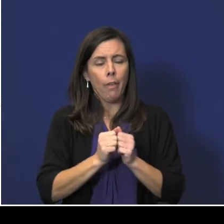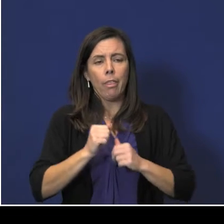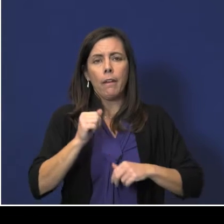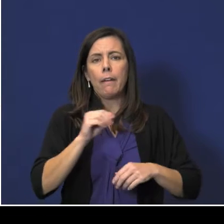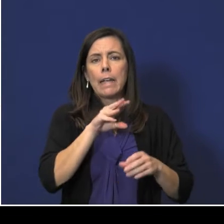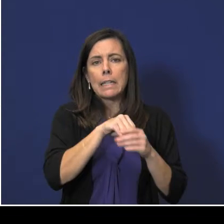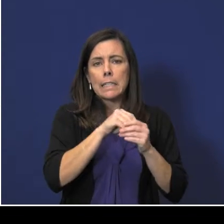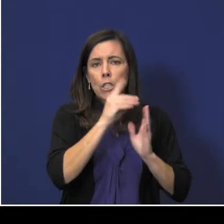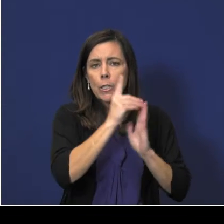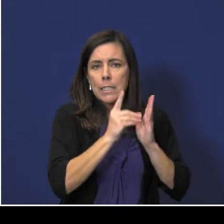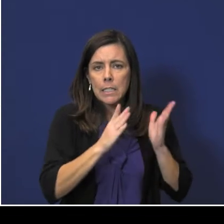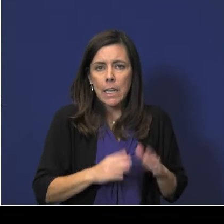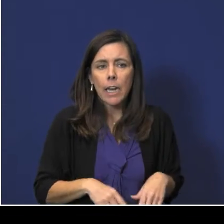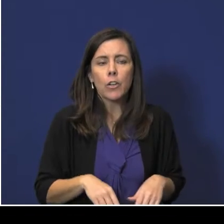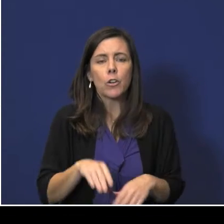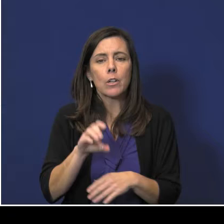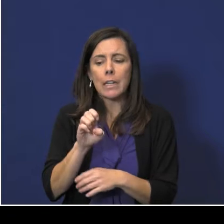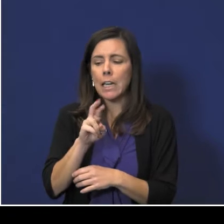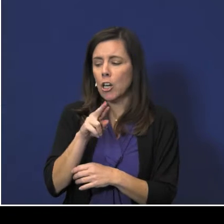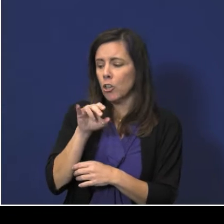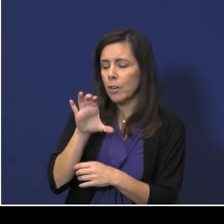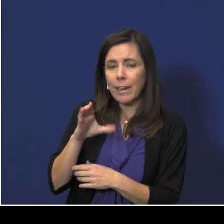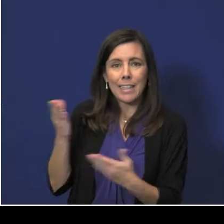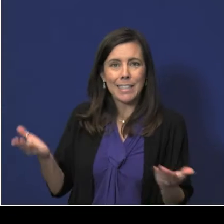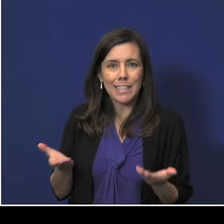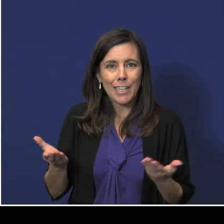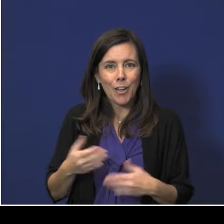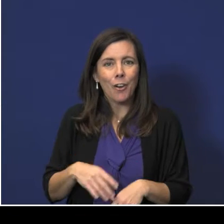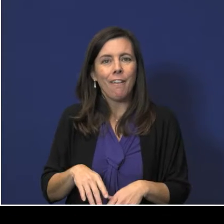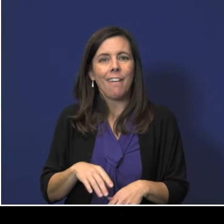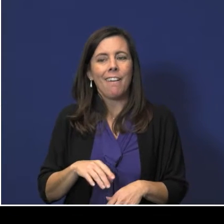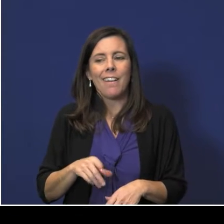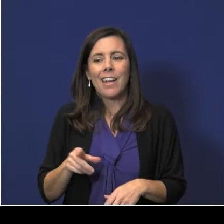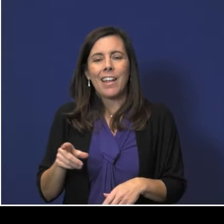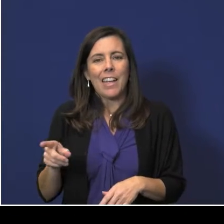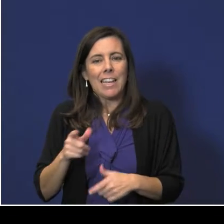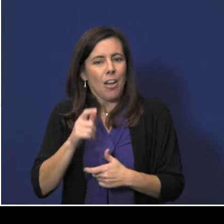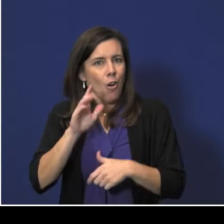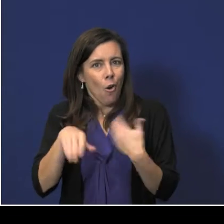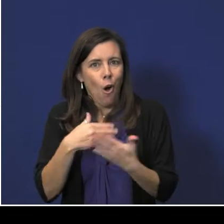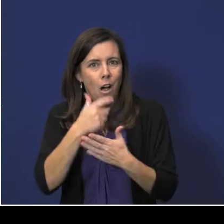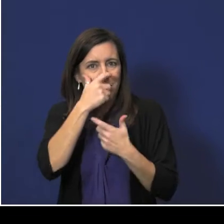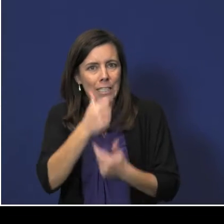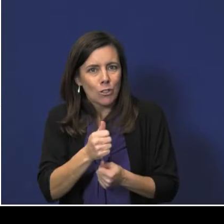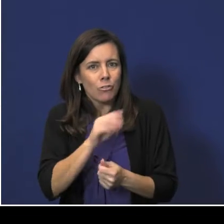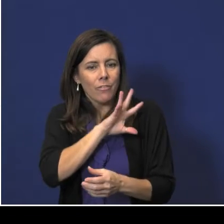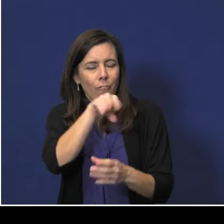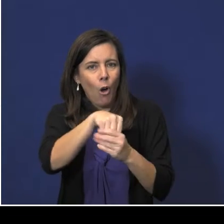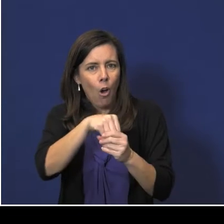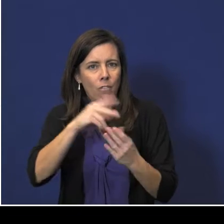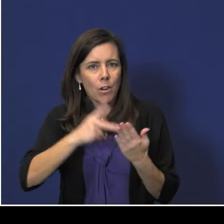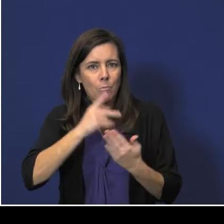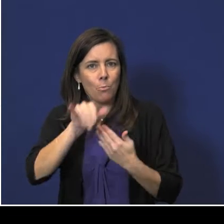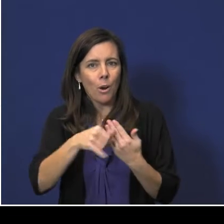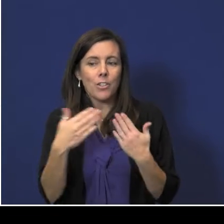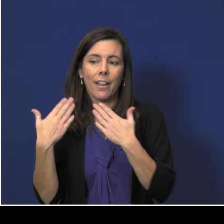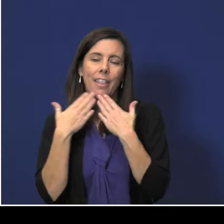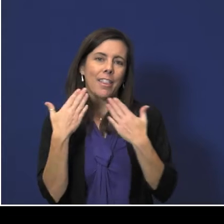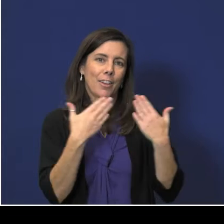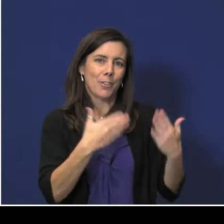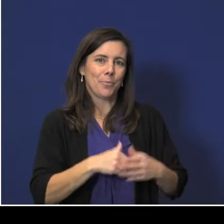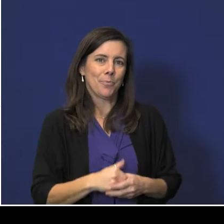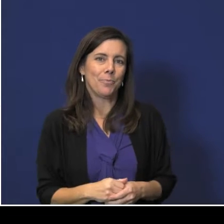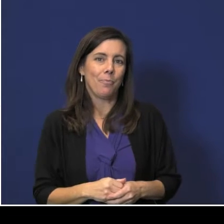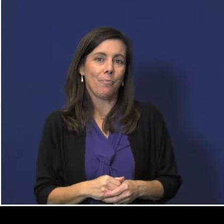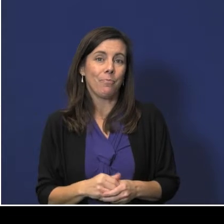designers. Eric's here. It's our chairman of the board is interested and involved in this project. So thank you guys again.